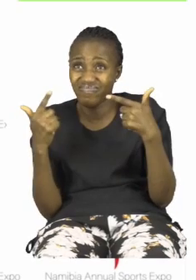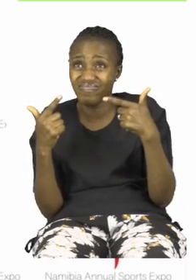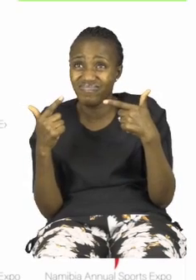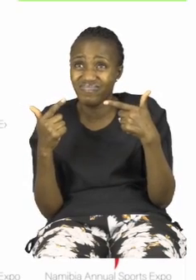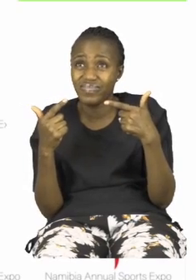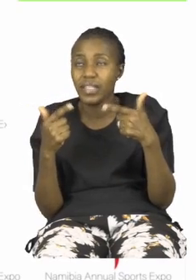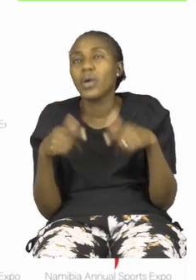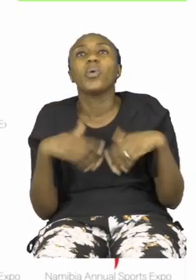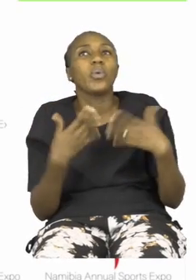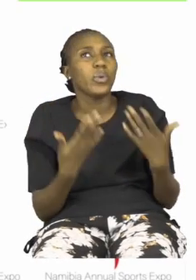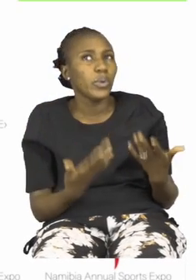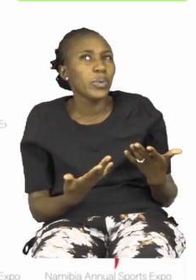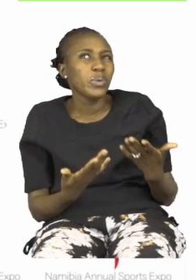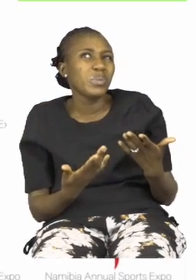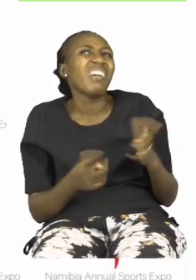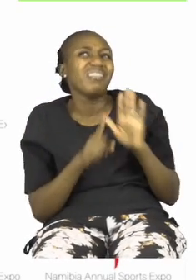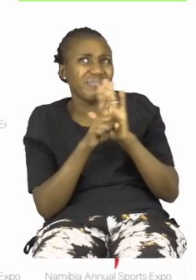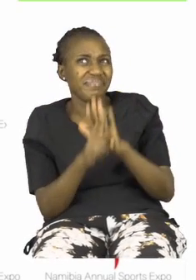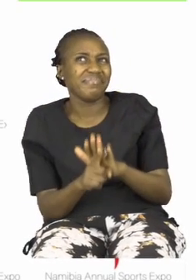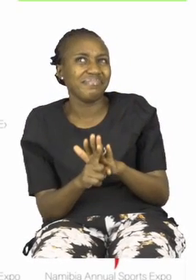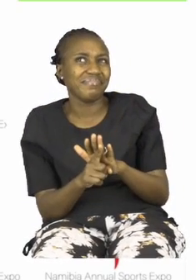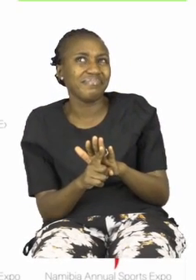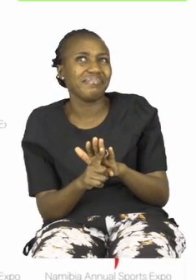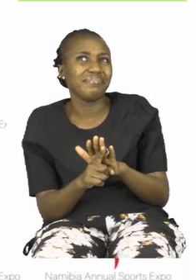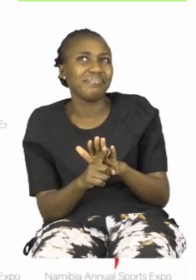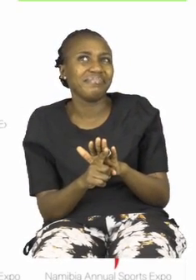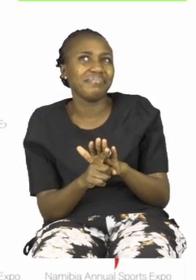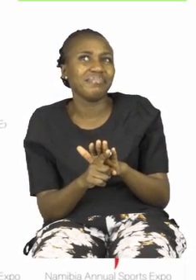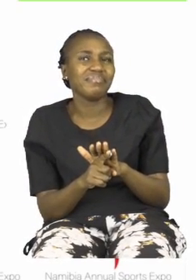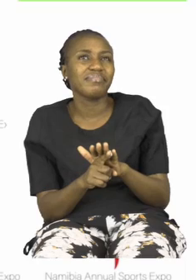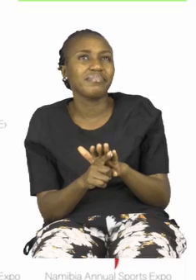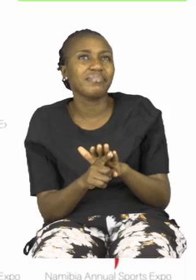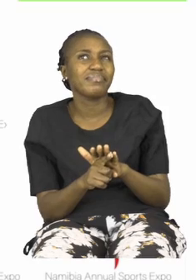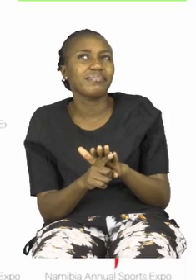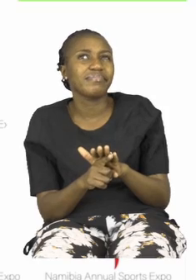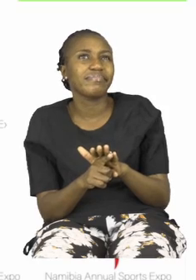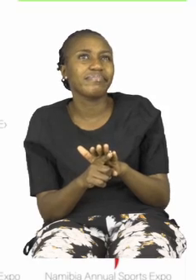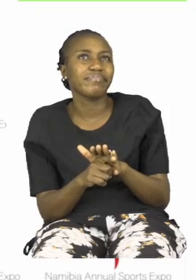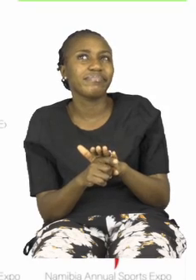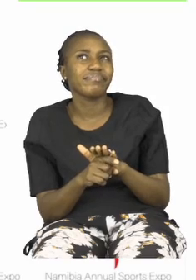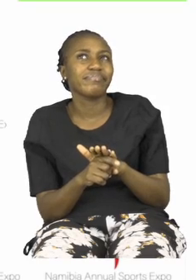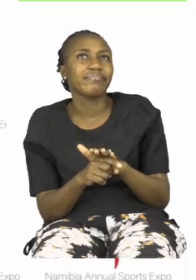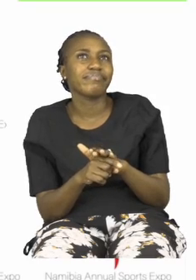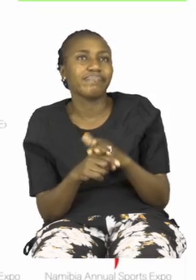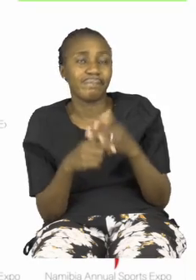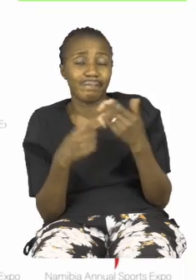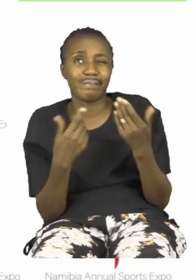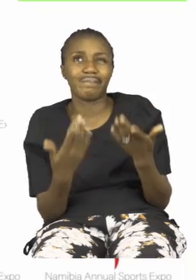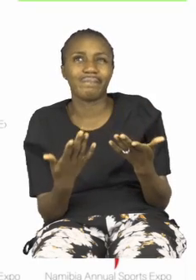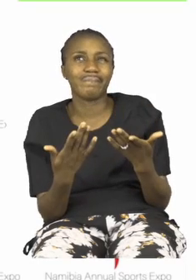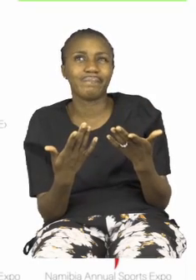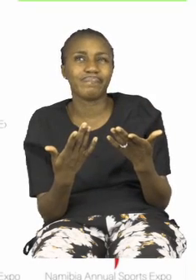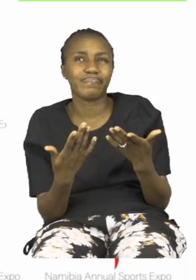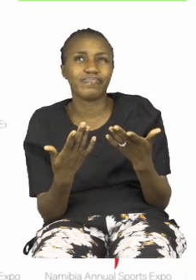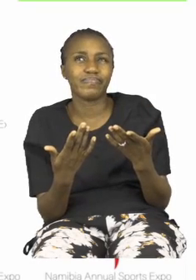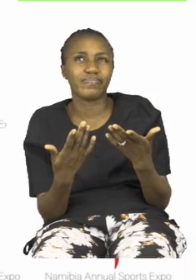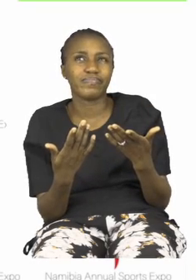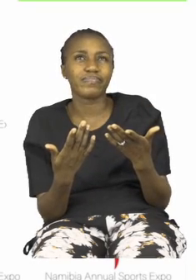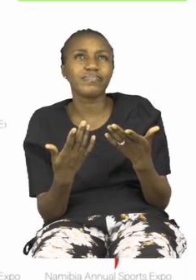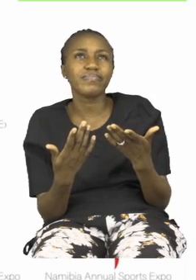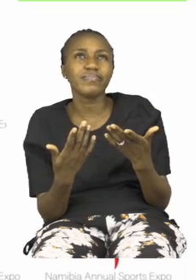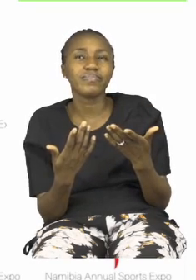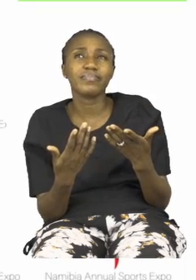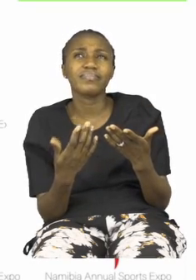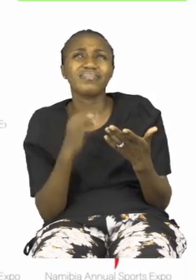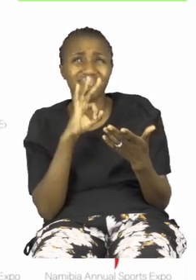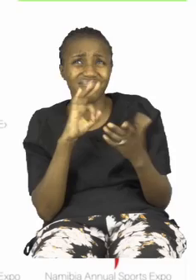It depends on how you look at it. Yeah. No, you can't necessarily, if you ask me in the professional scene, if you can modify